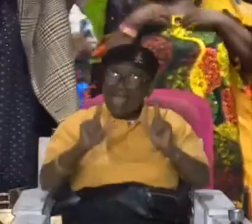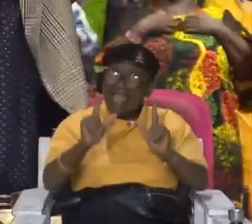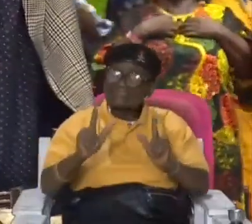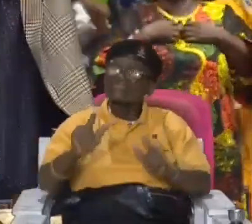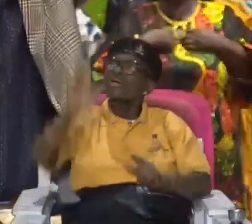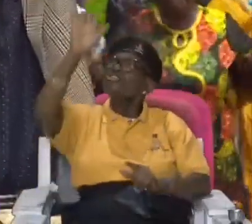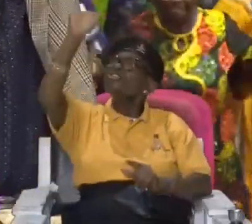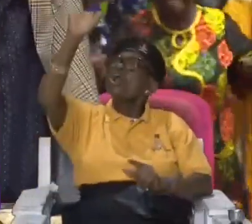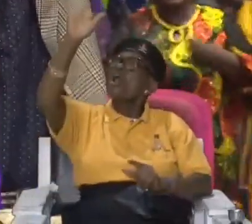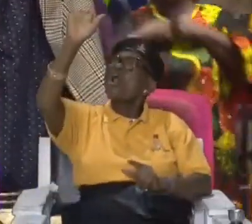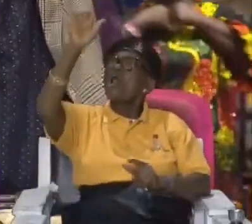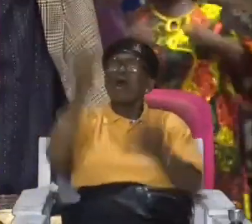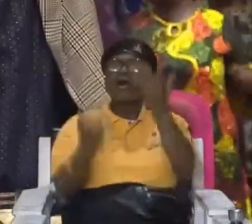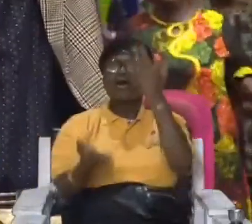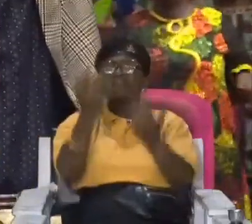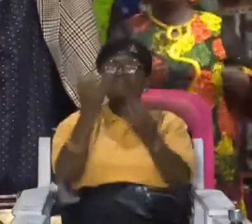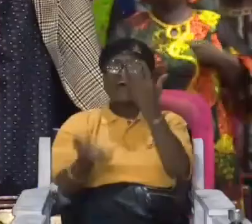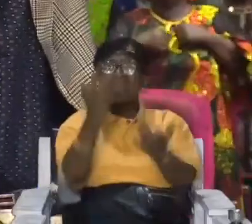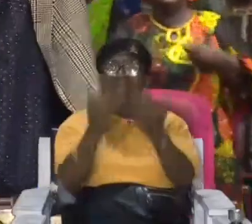now.